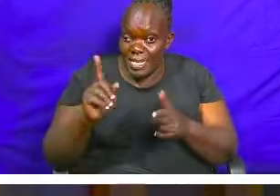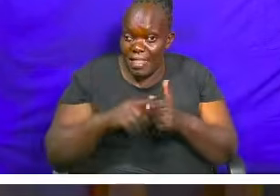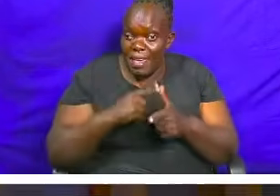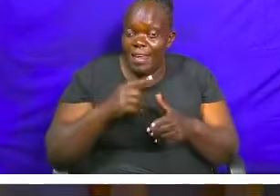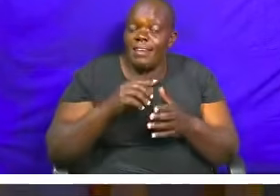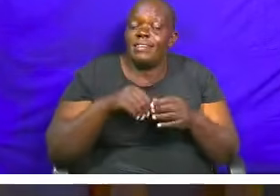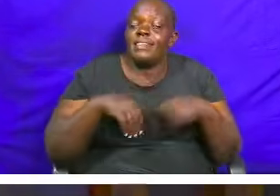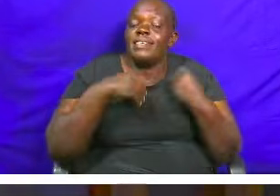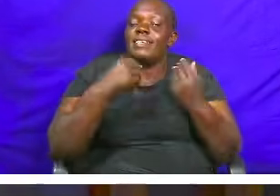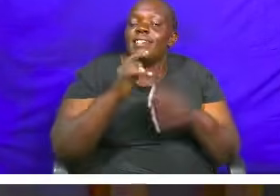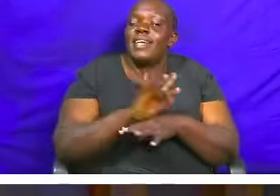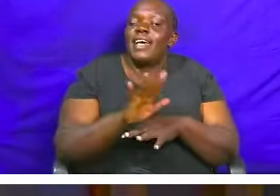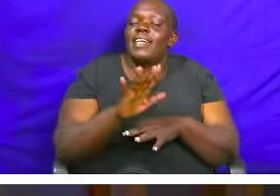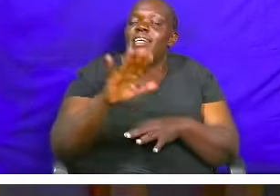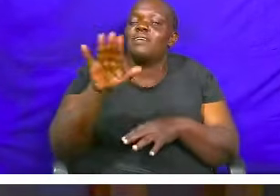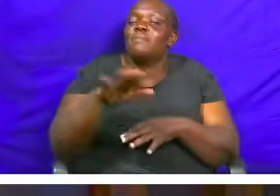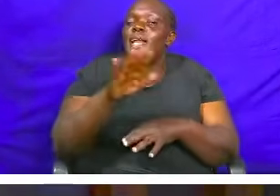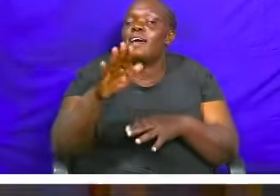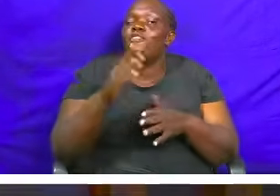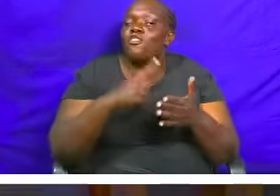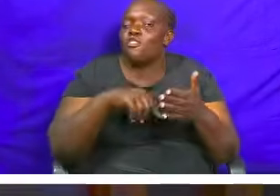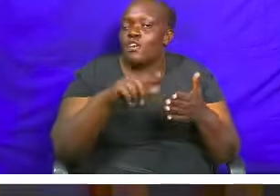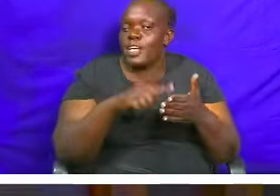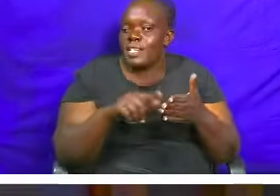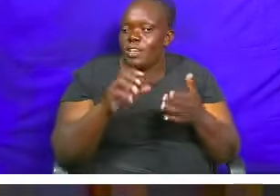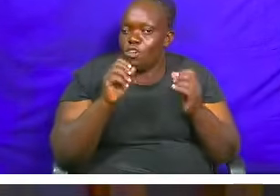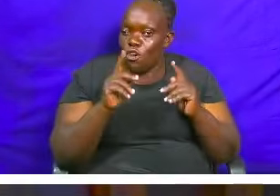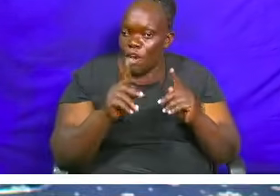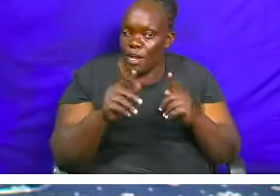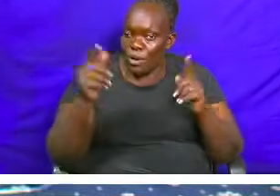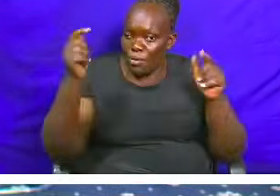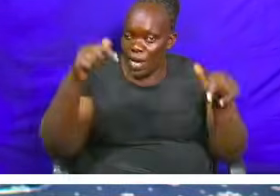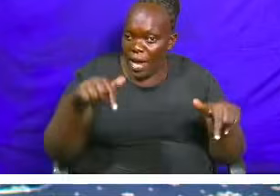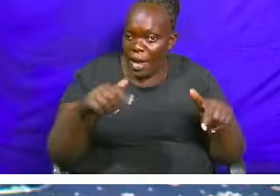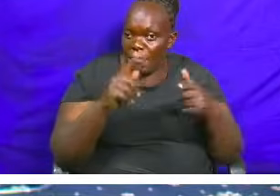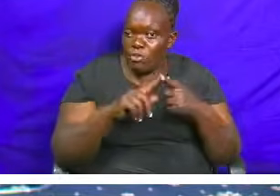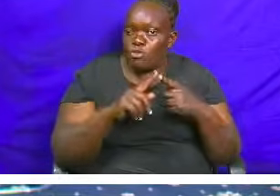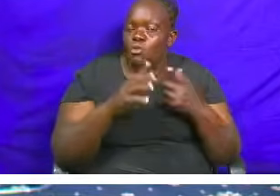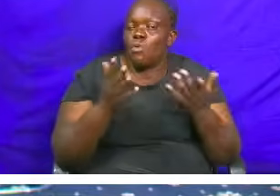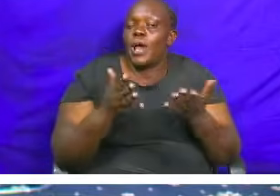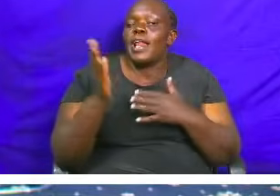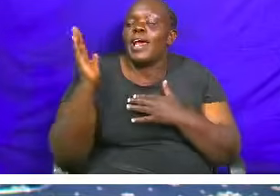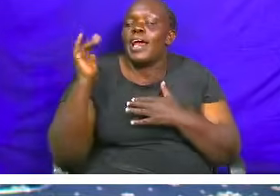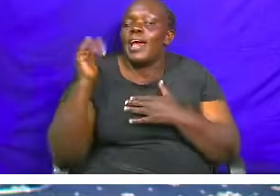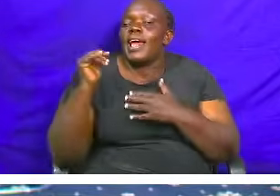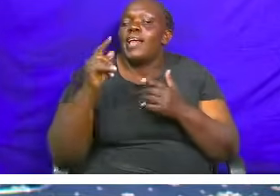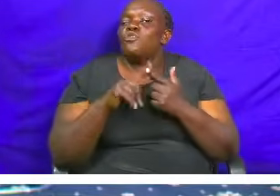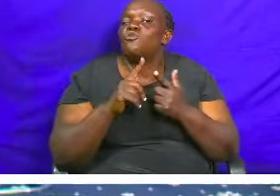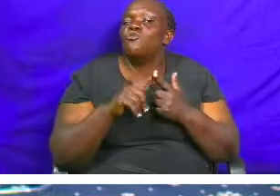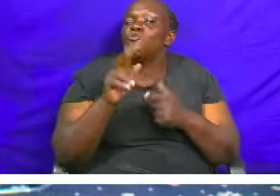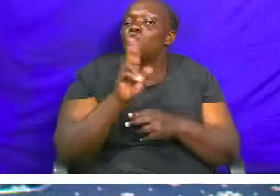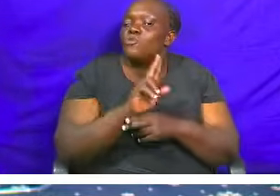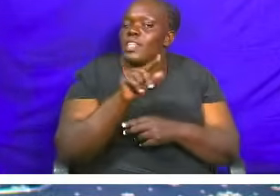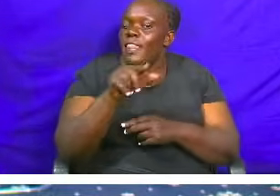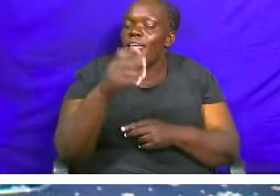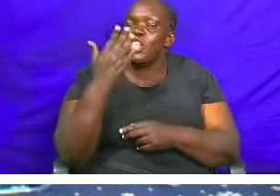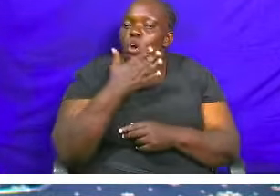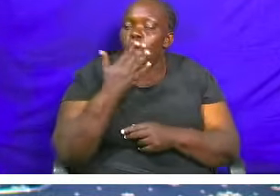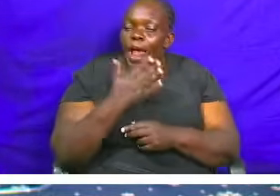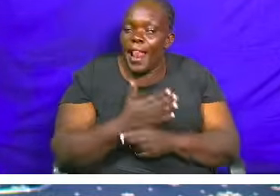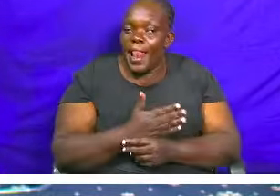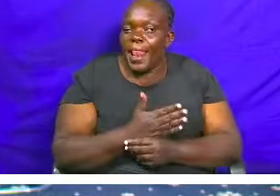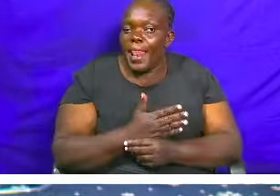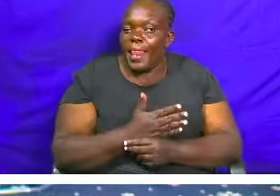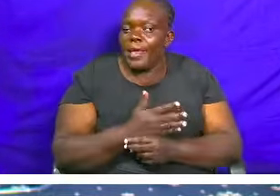Parliament for ratification. Very well. So now let's come now to when do we expect to commercialize our oil? The